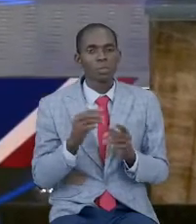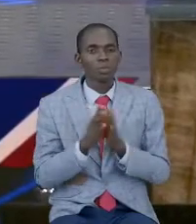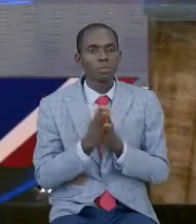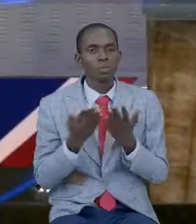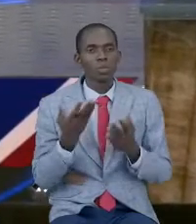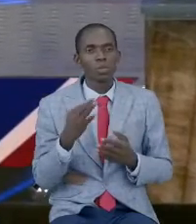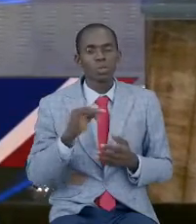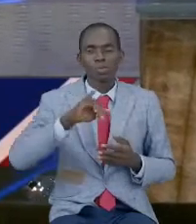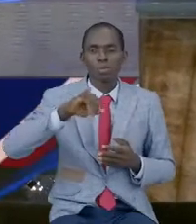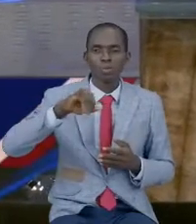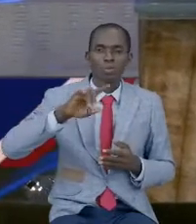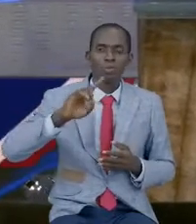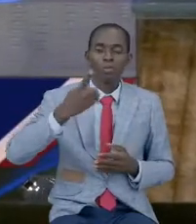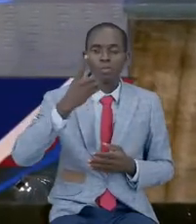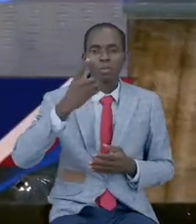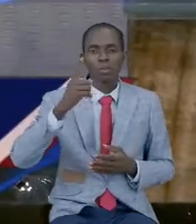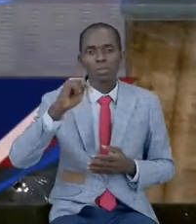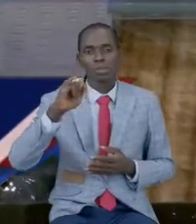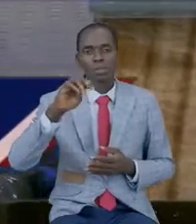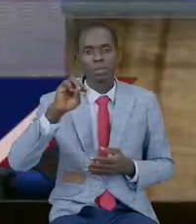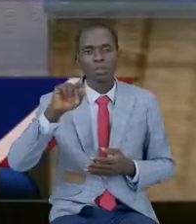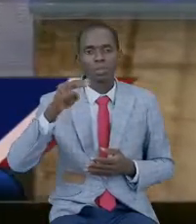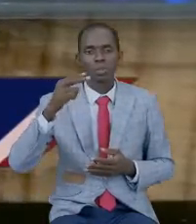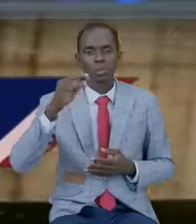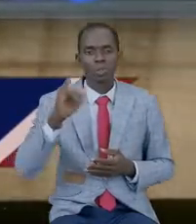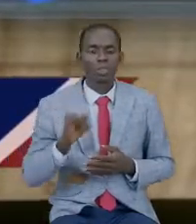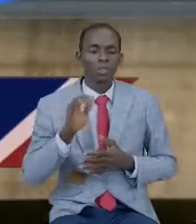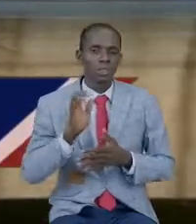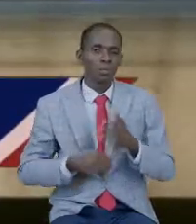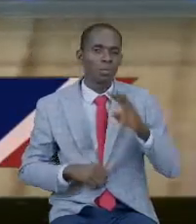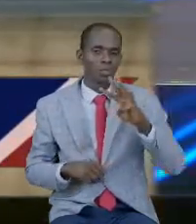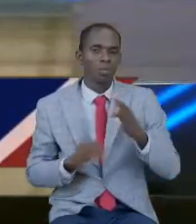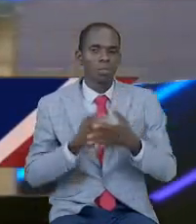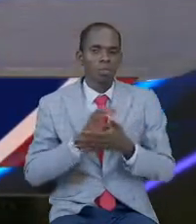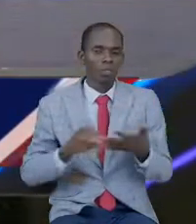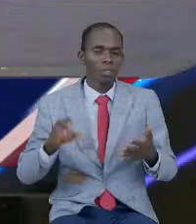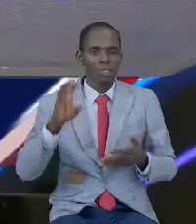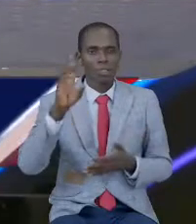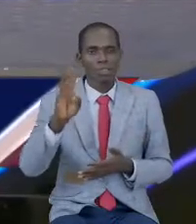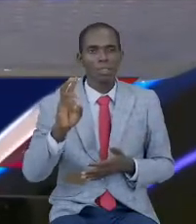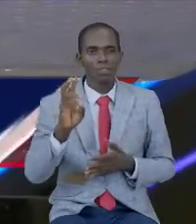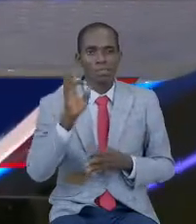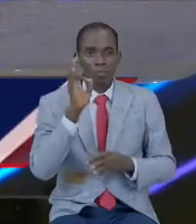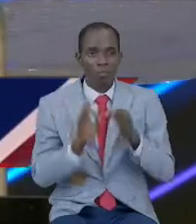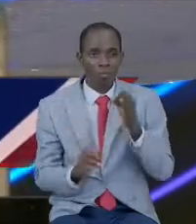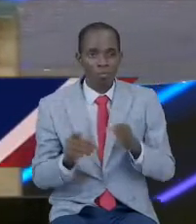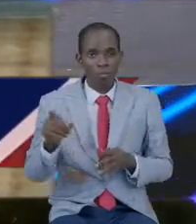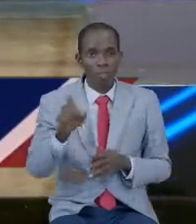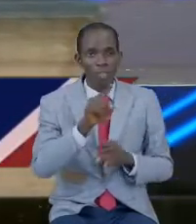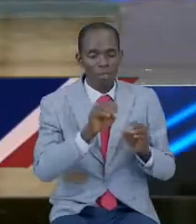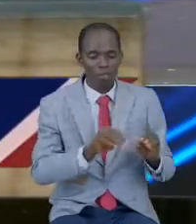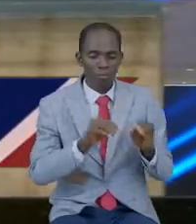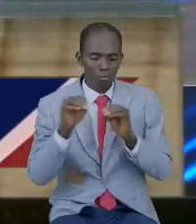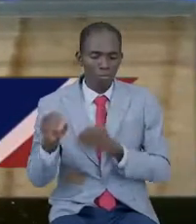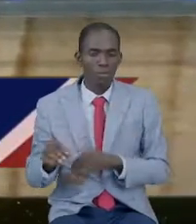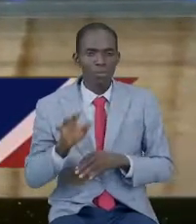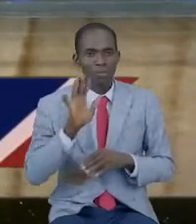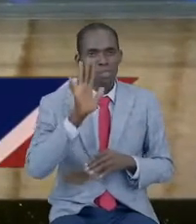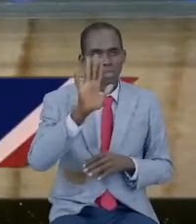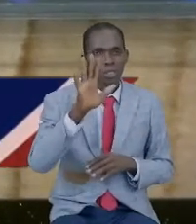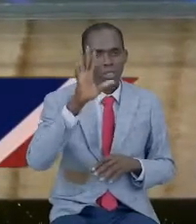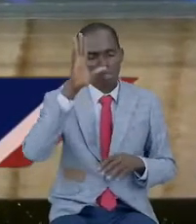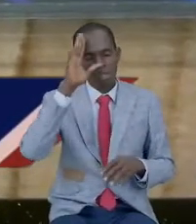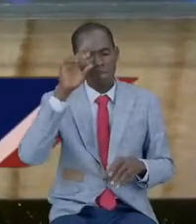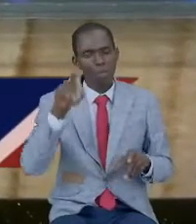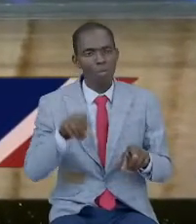4, verse 6. If thou put the brethren in